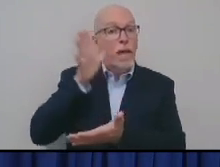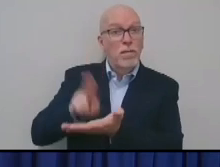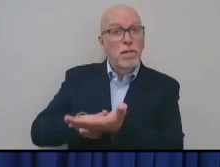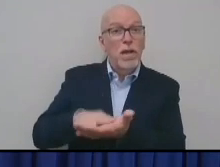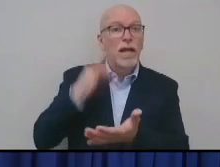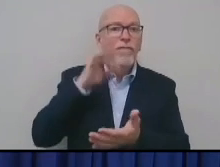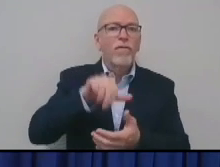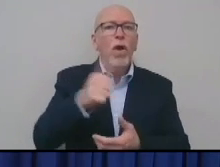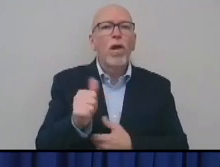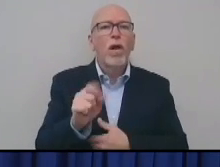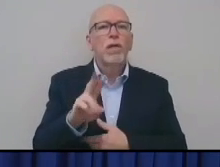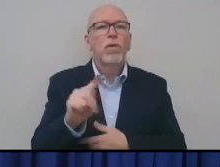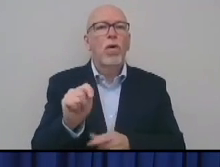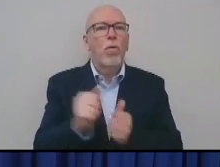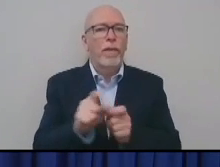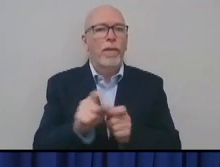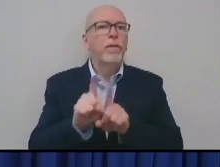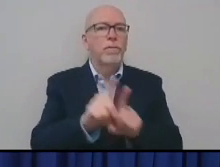with them.